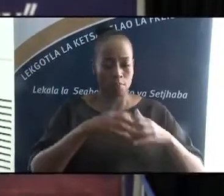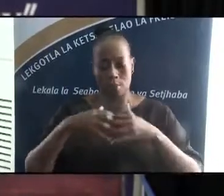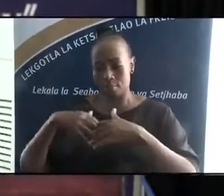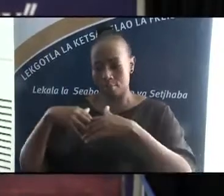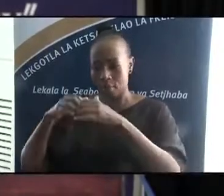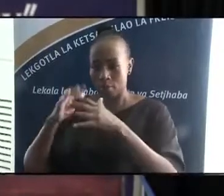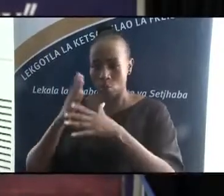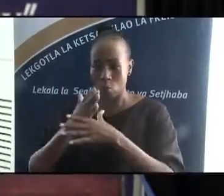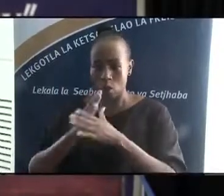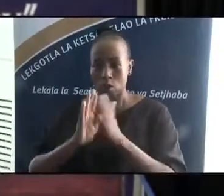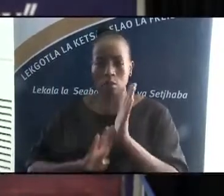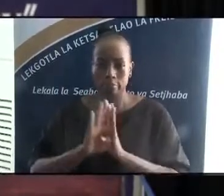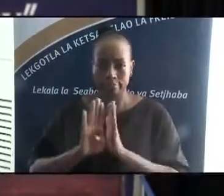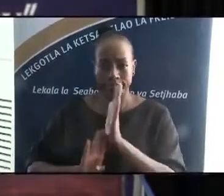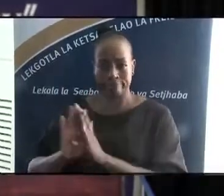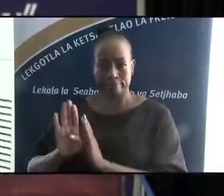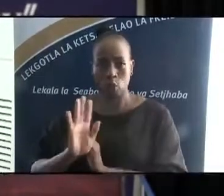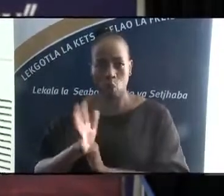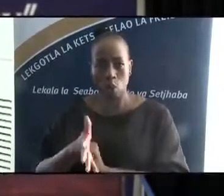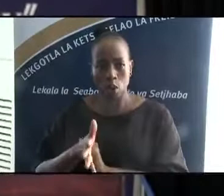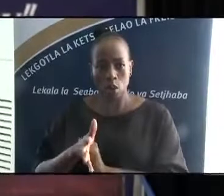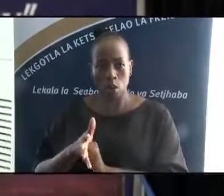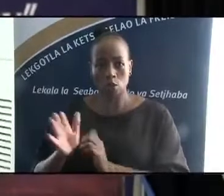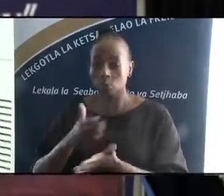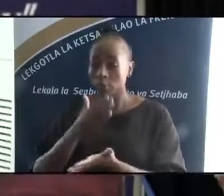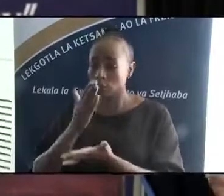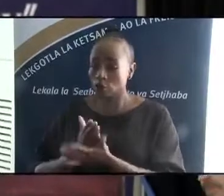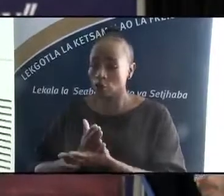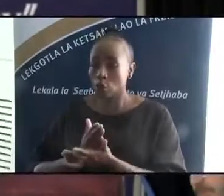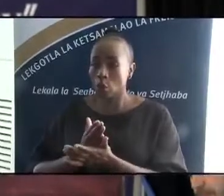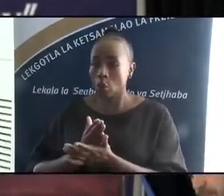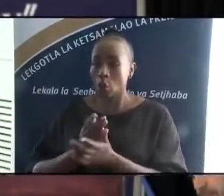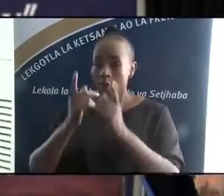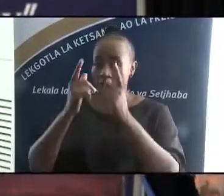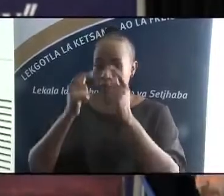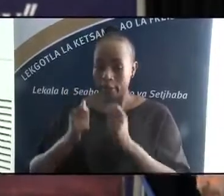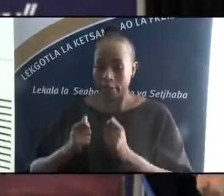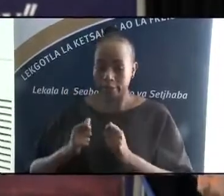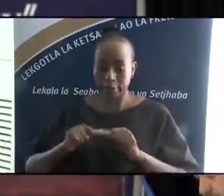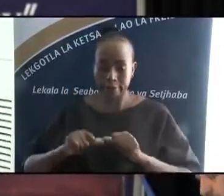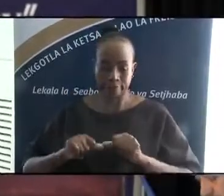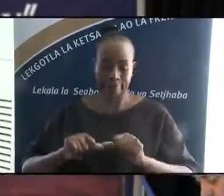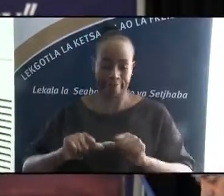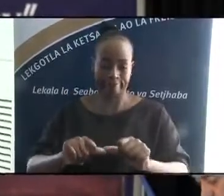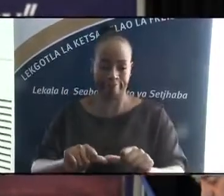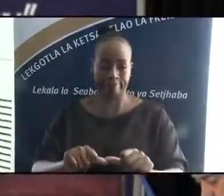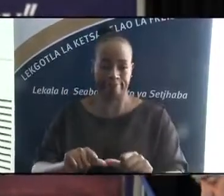growth and also to ensure financial sustainability in the long run.